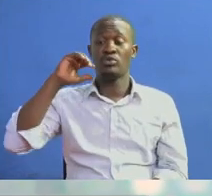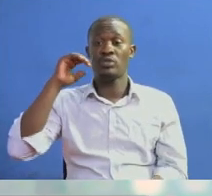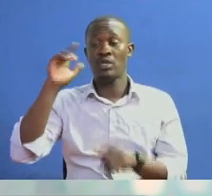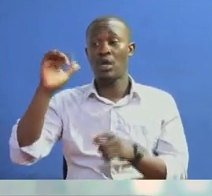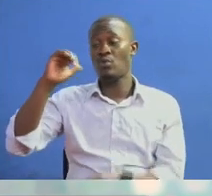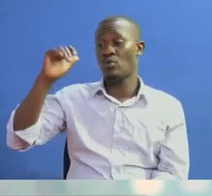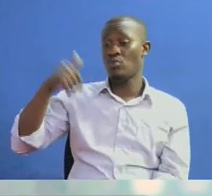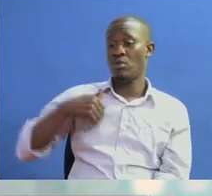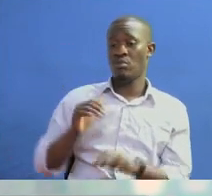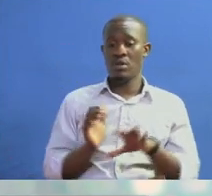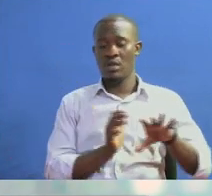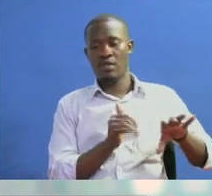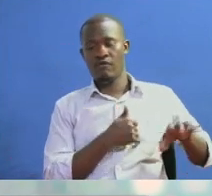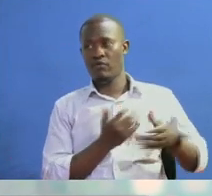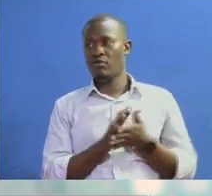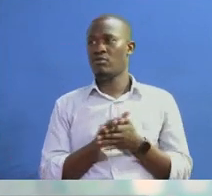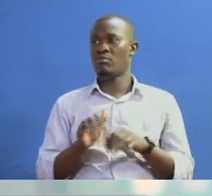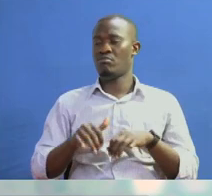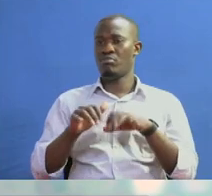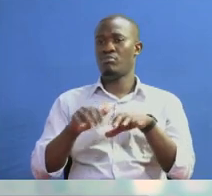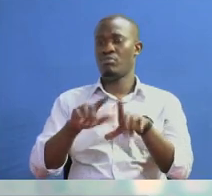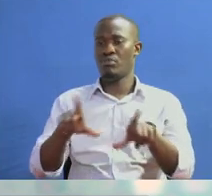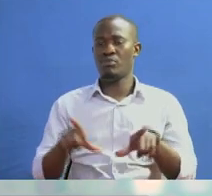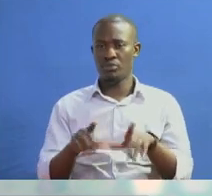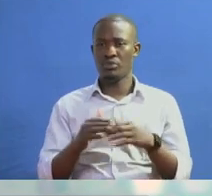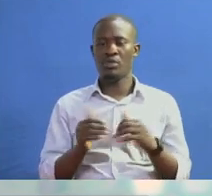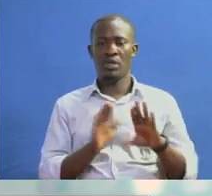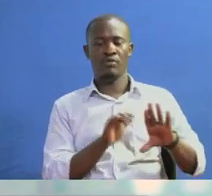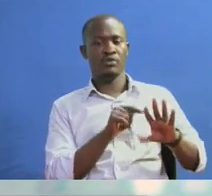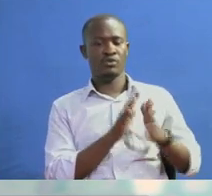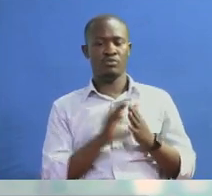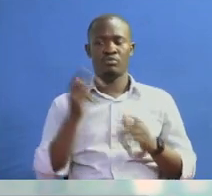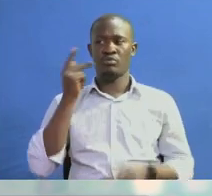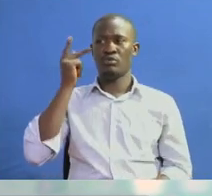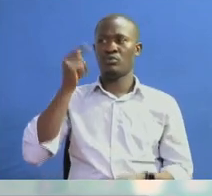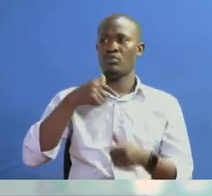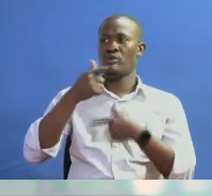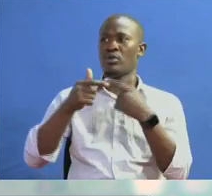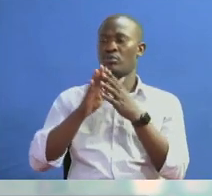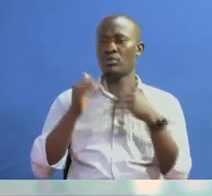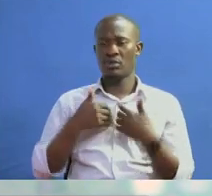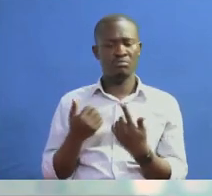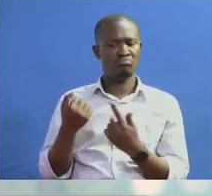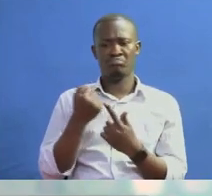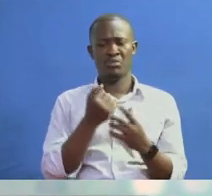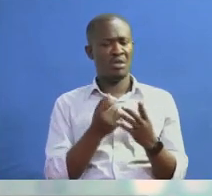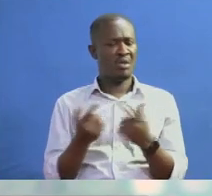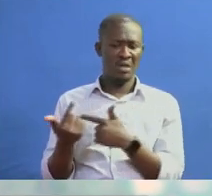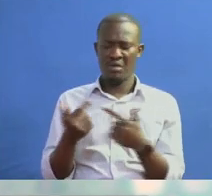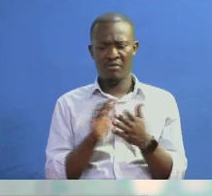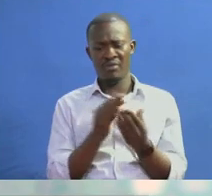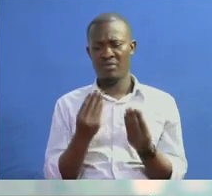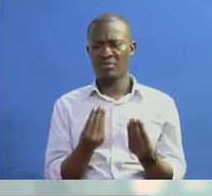leaving fertile lands in the village. Mm-hmm. We're leaving it to our parents. We are coming to scramble and partition for very few